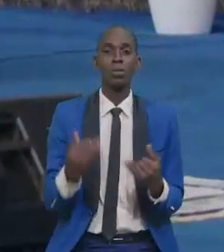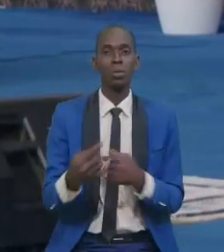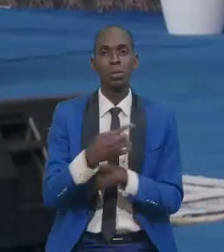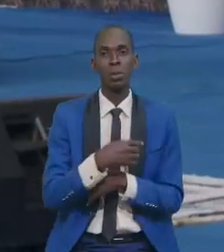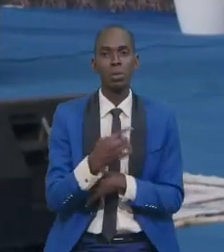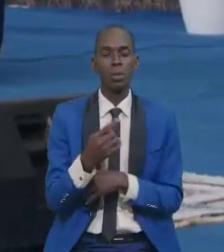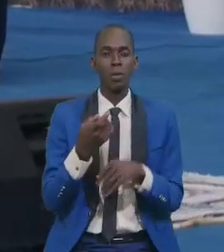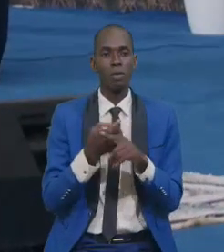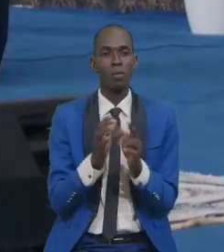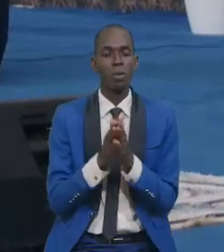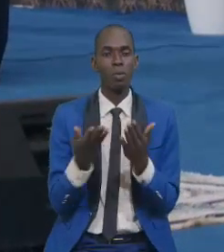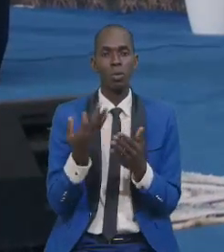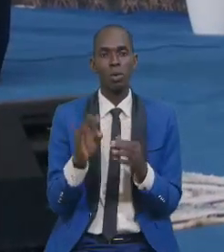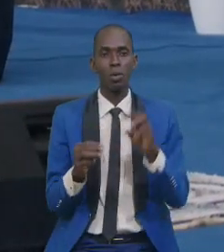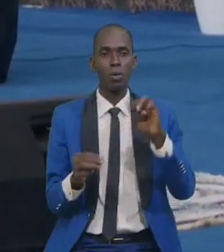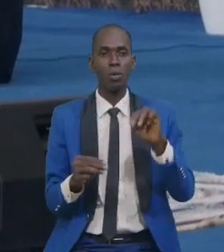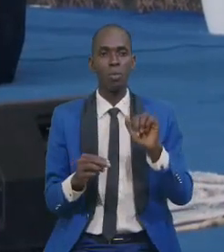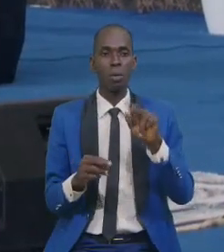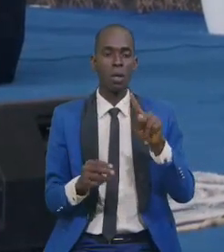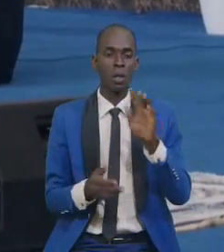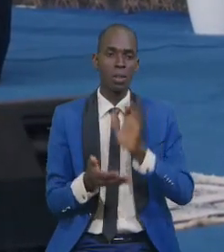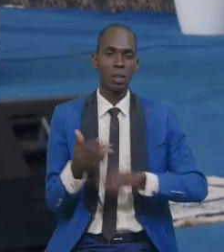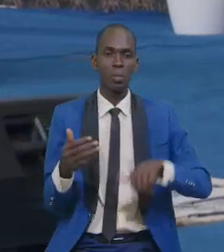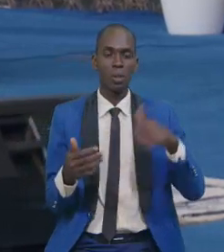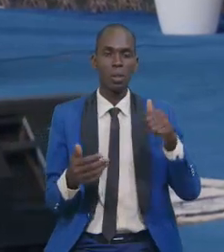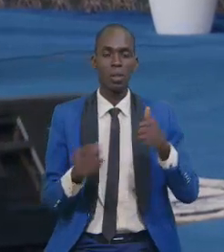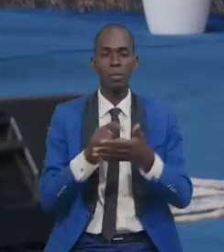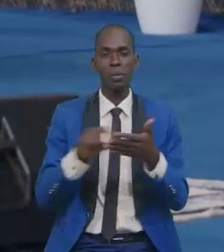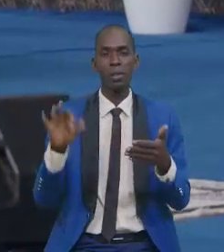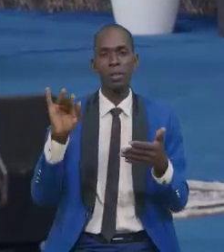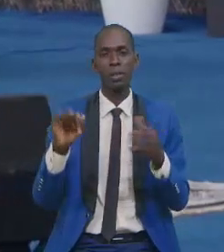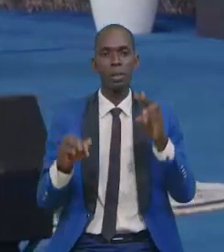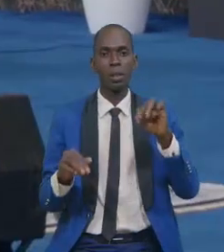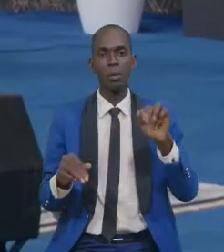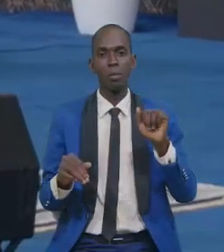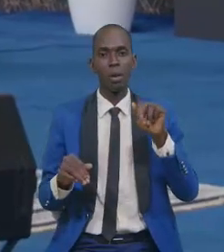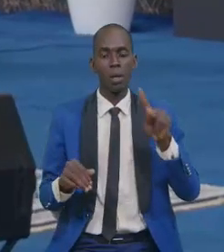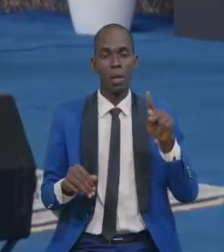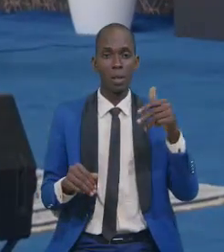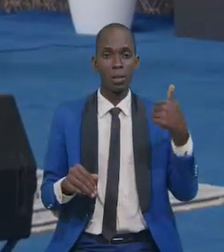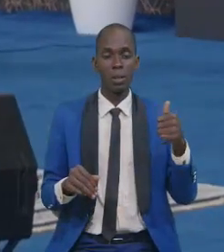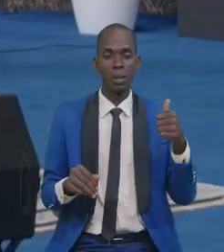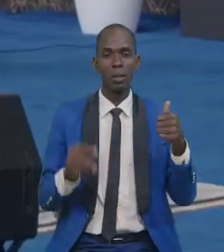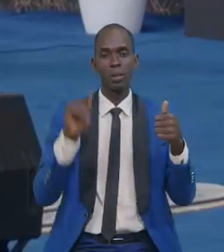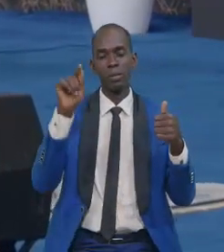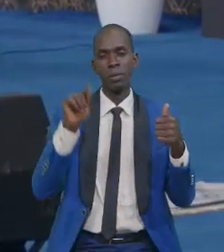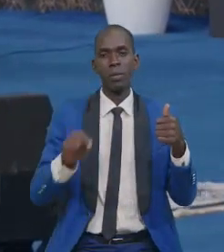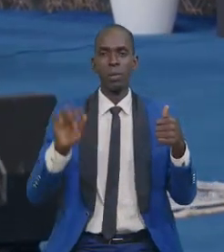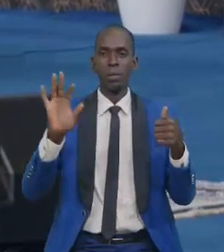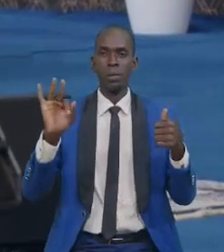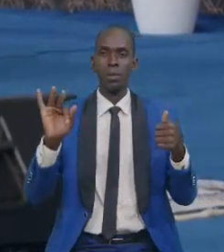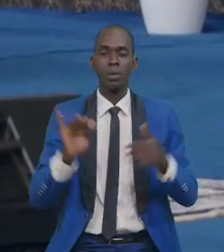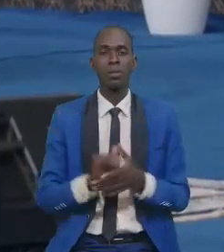Mark chapter 10, verse 19. Mark chapter 10, verse 19.